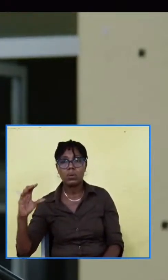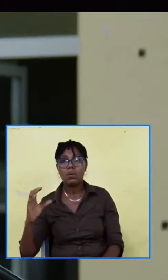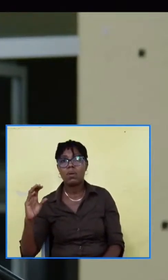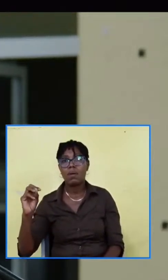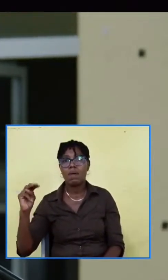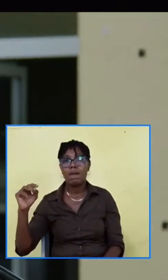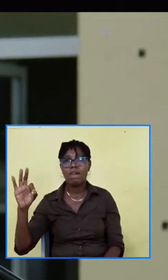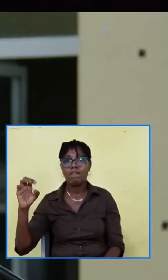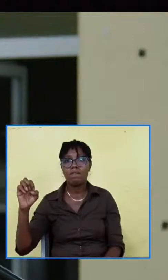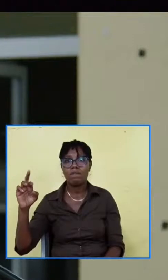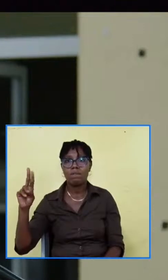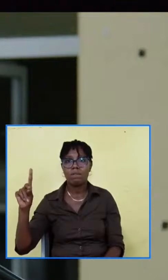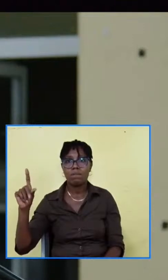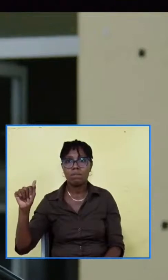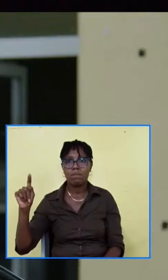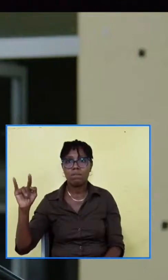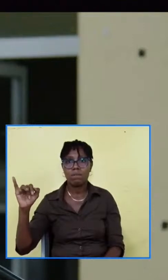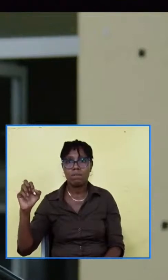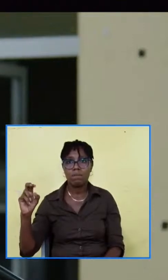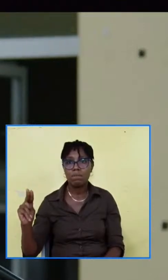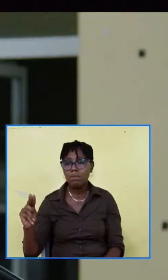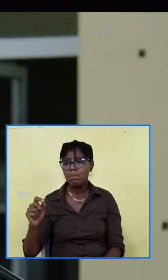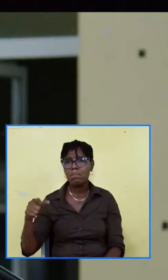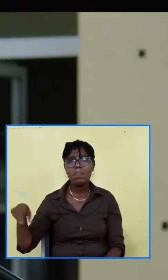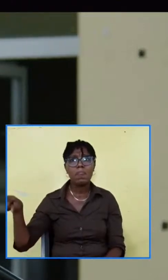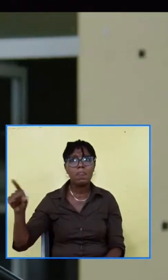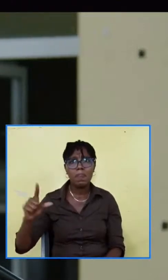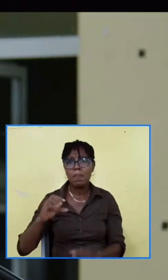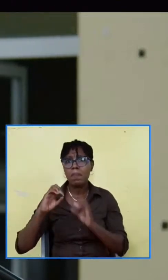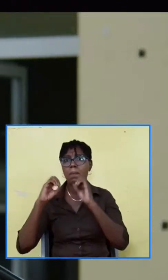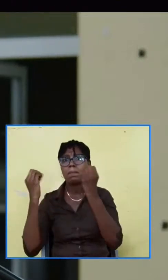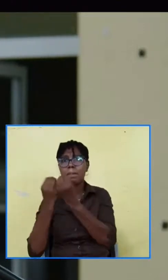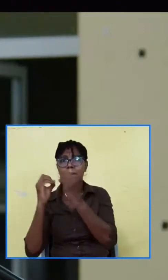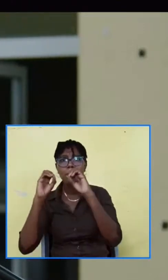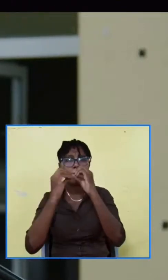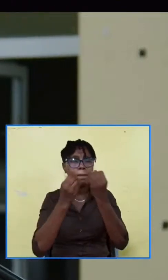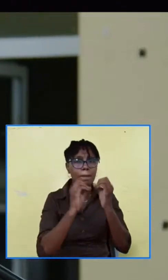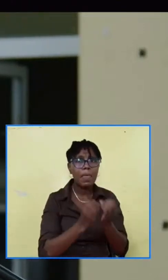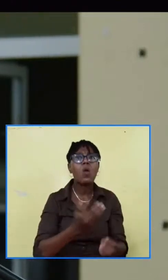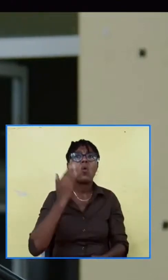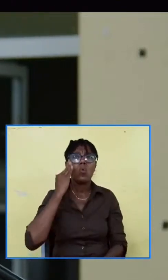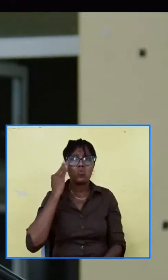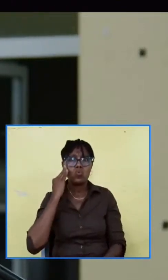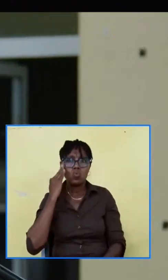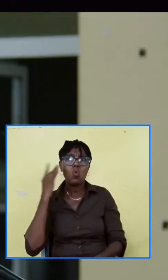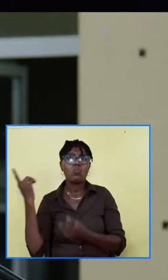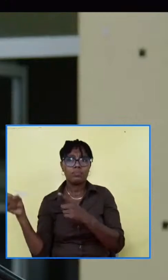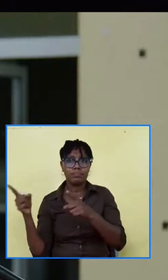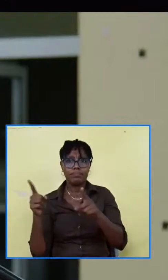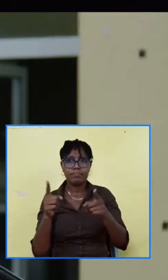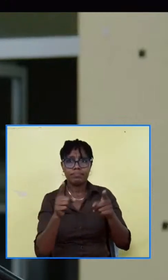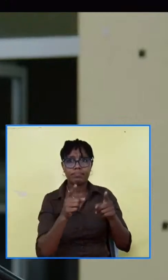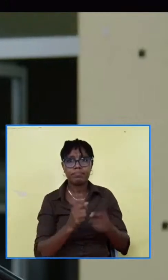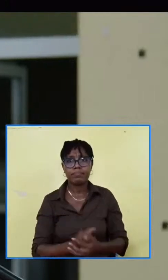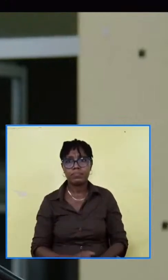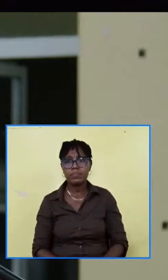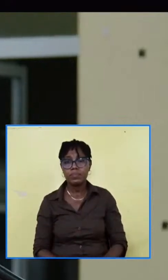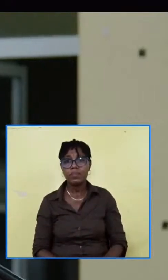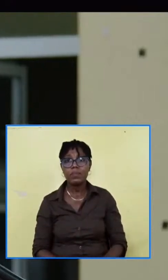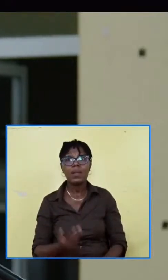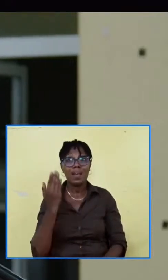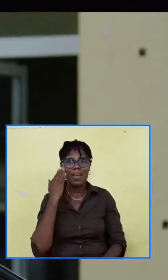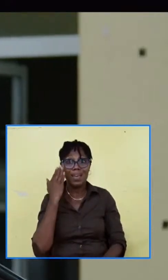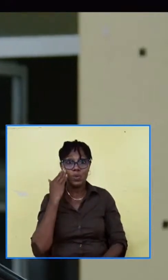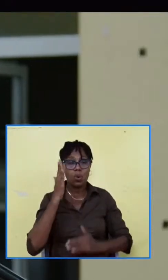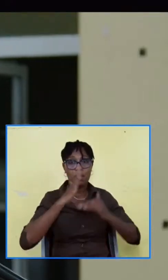We have all kinds of organizations who I know might very well be aware of this. I know it happens in the